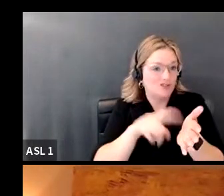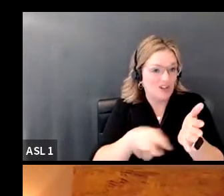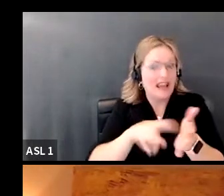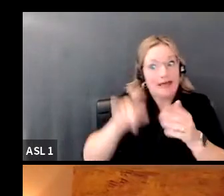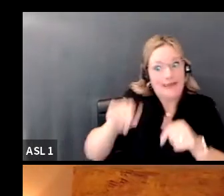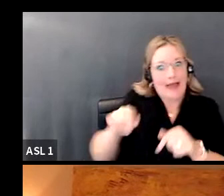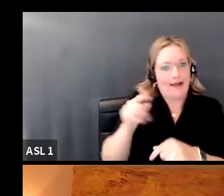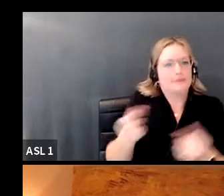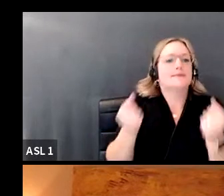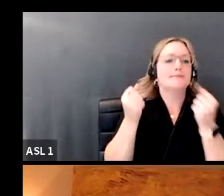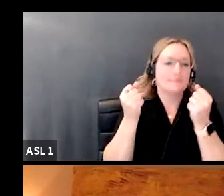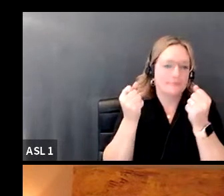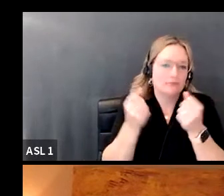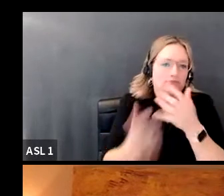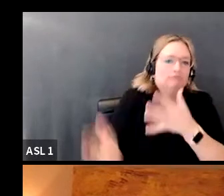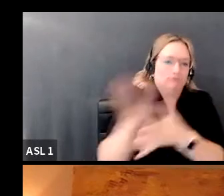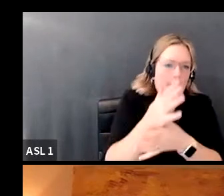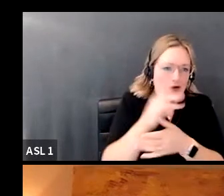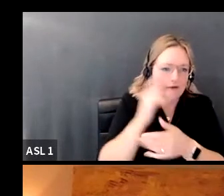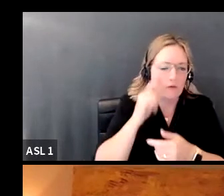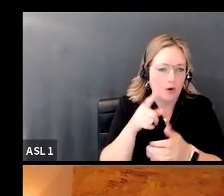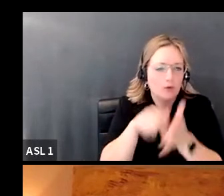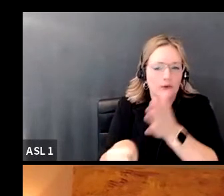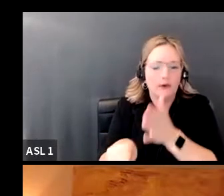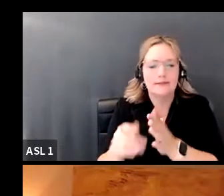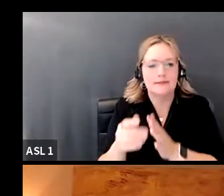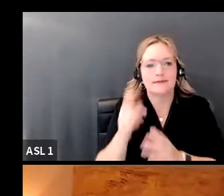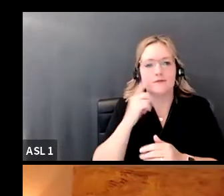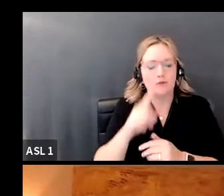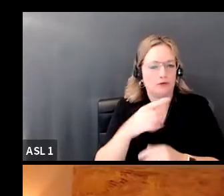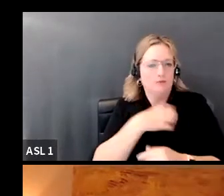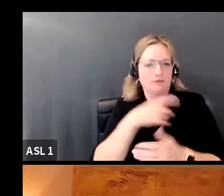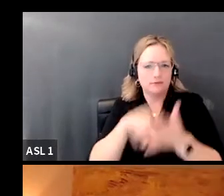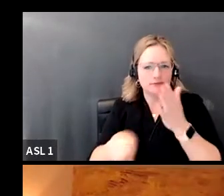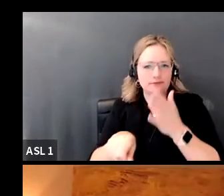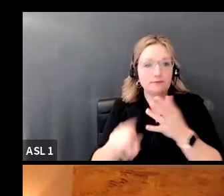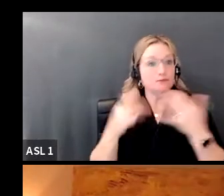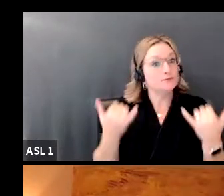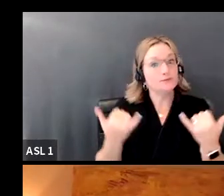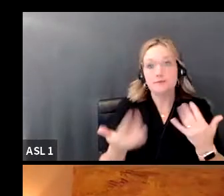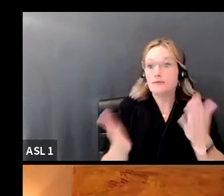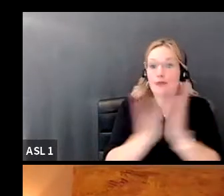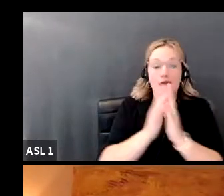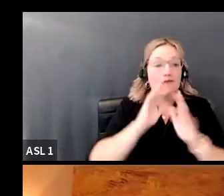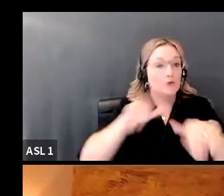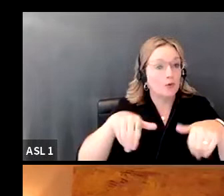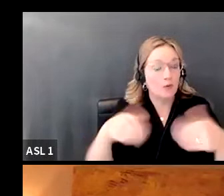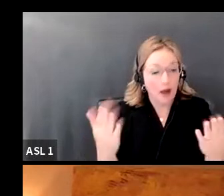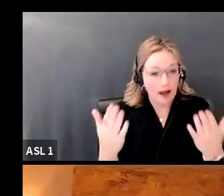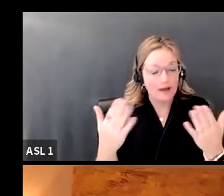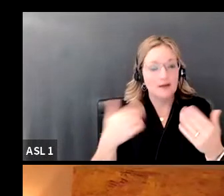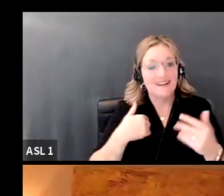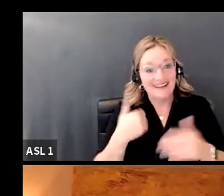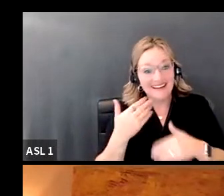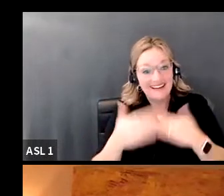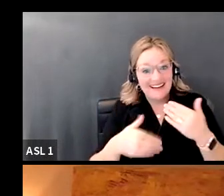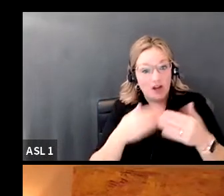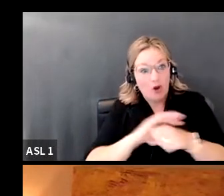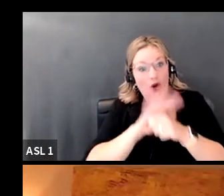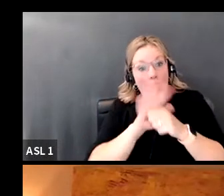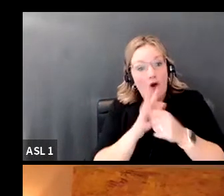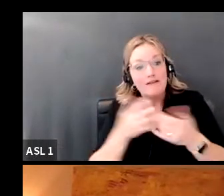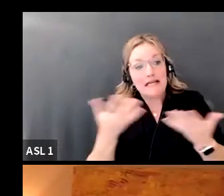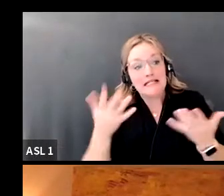background checks we are requesting that as we move out of the pandemic the ottawa police services board demonstrate further